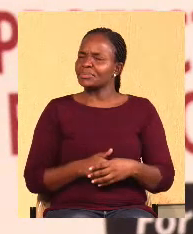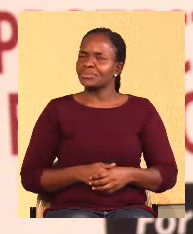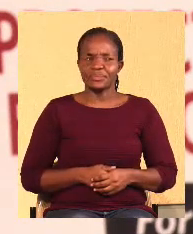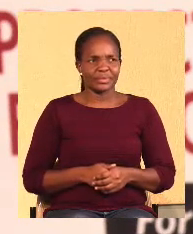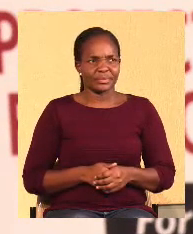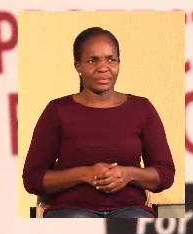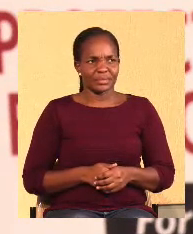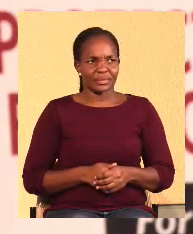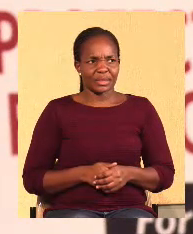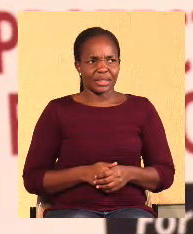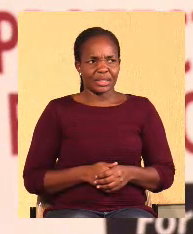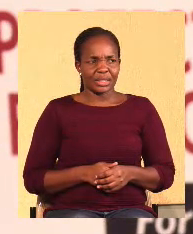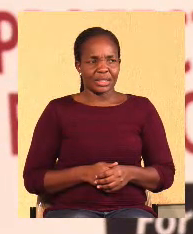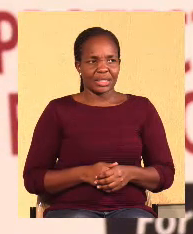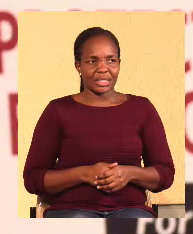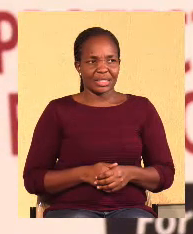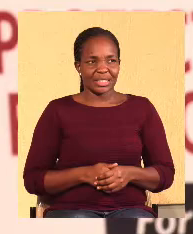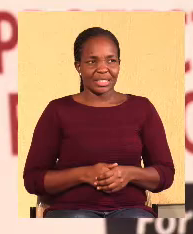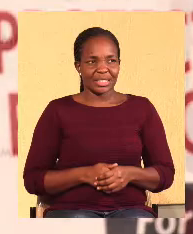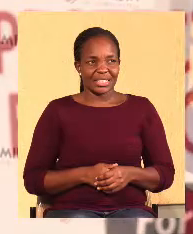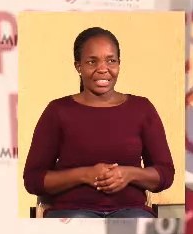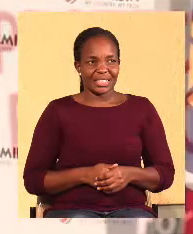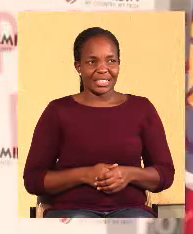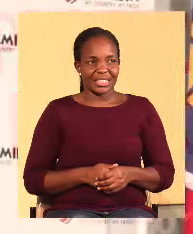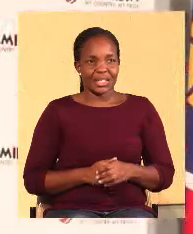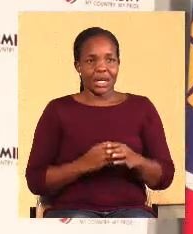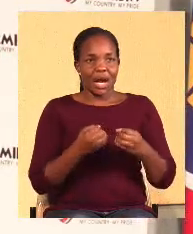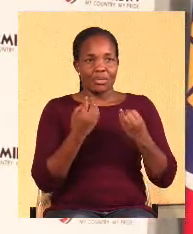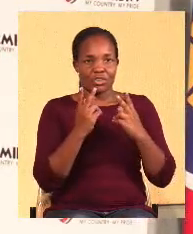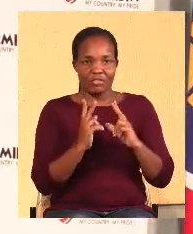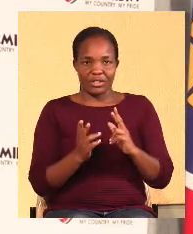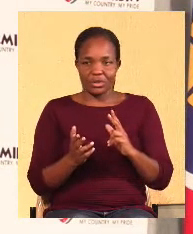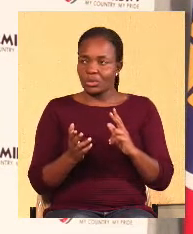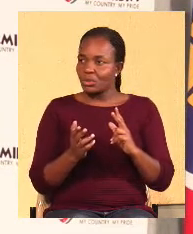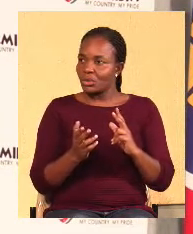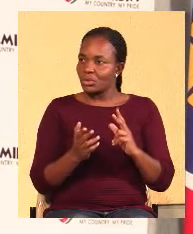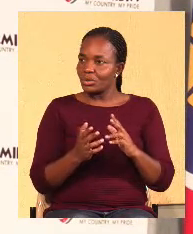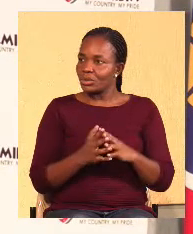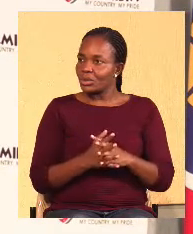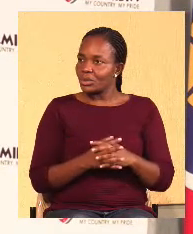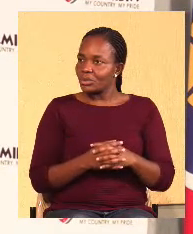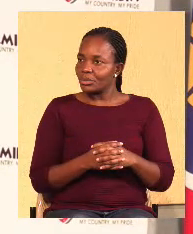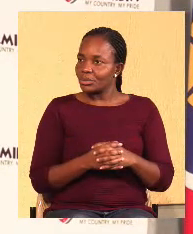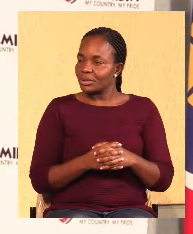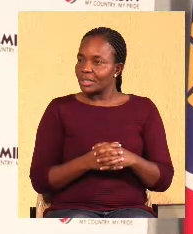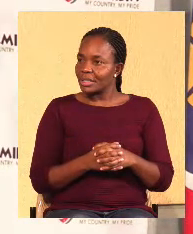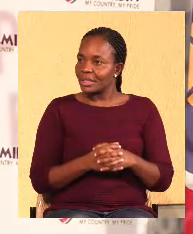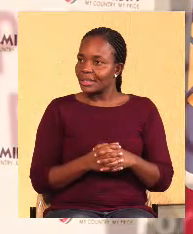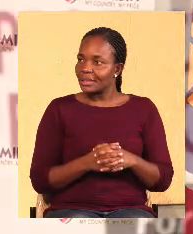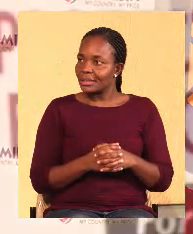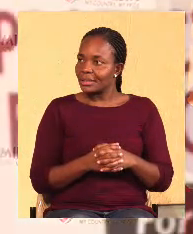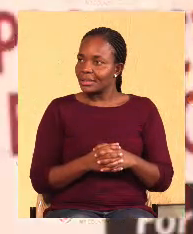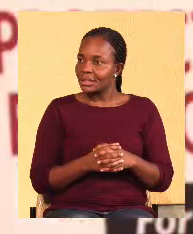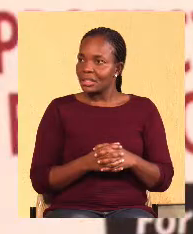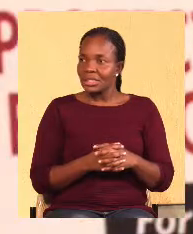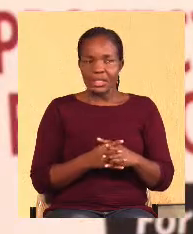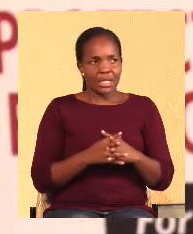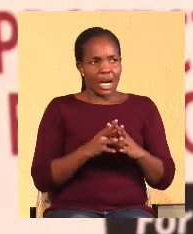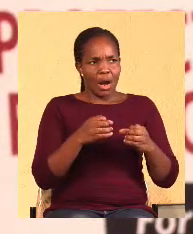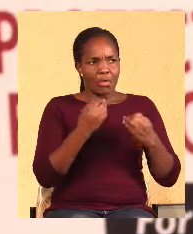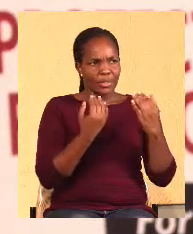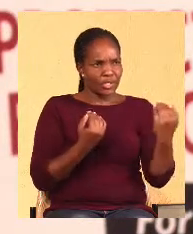So you cannot provide us with the mortality rate? The normal mortality rate and hospital bed occupancy for the last